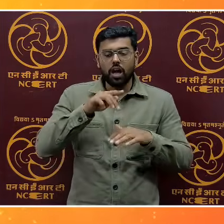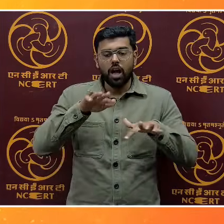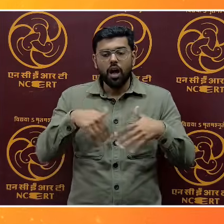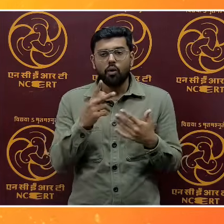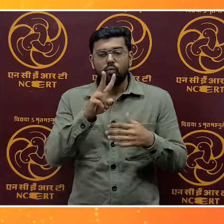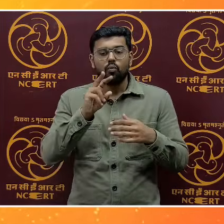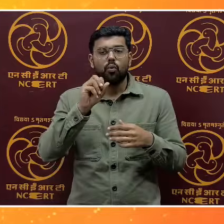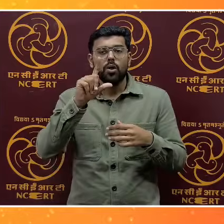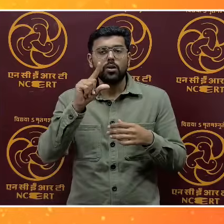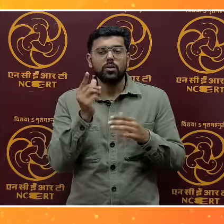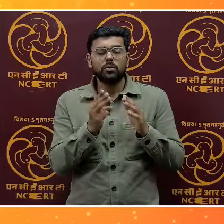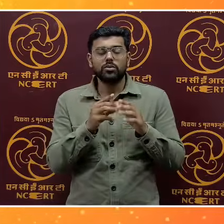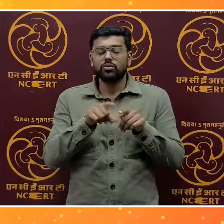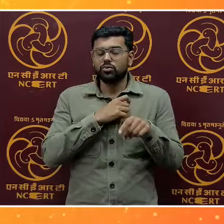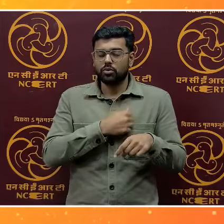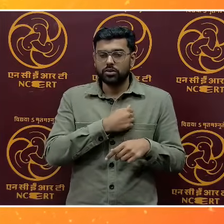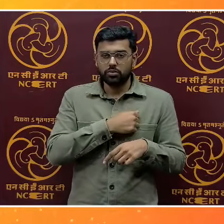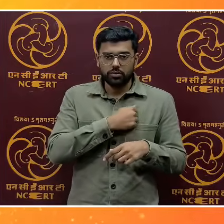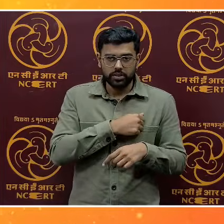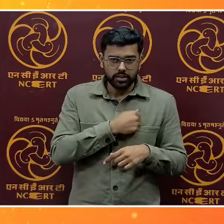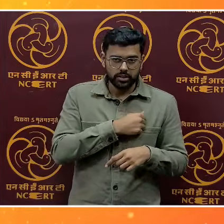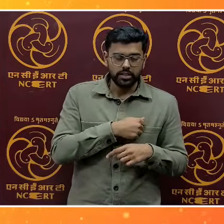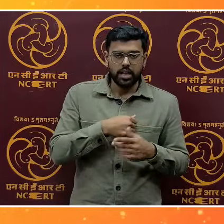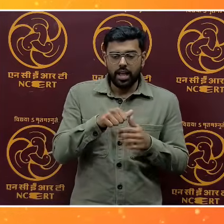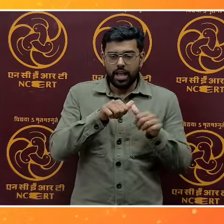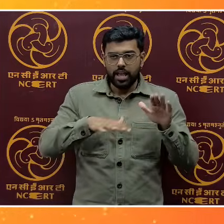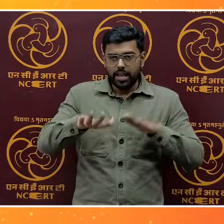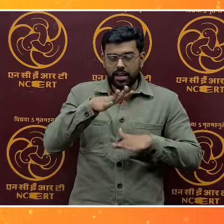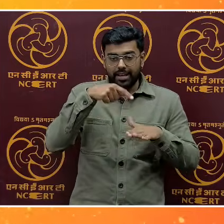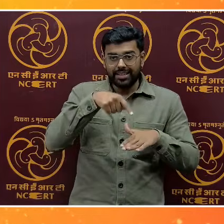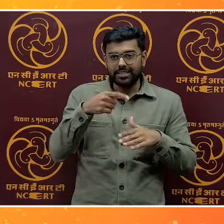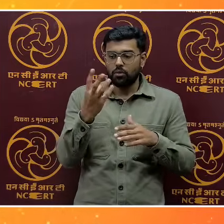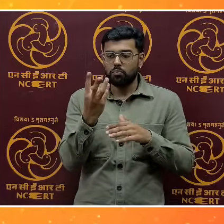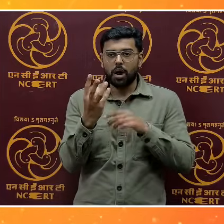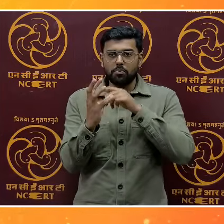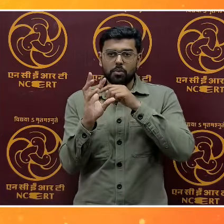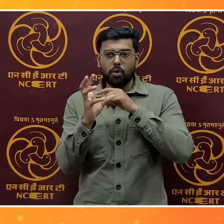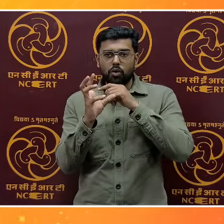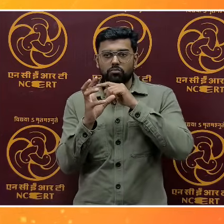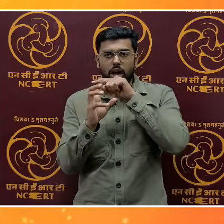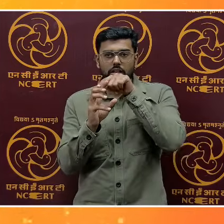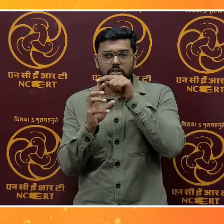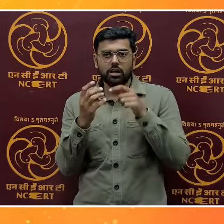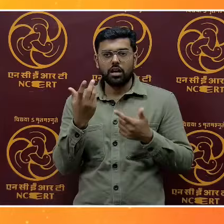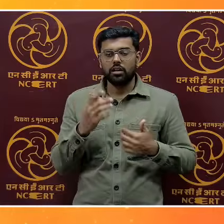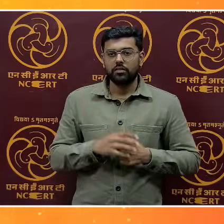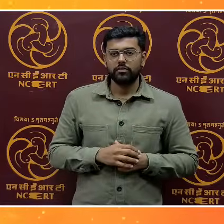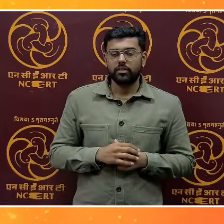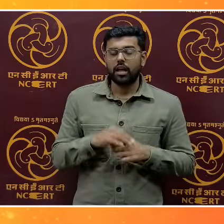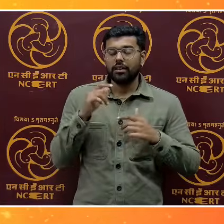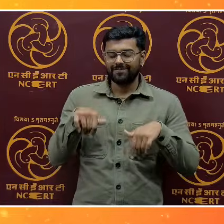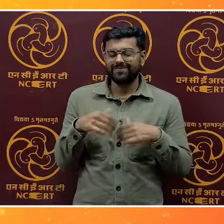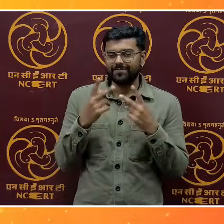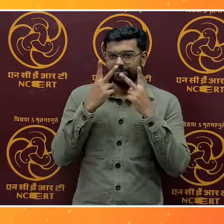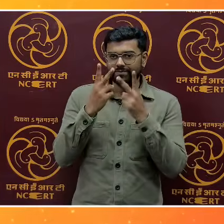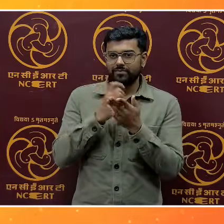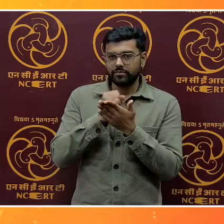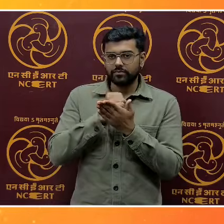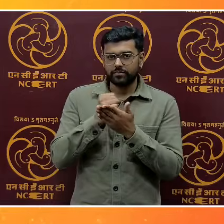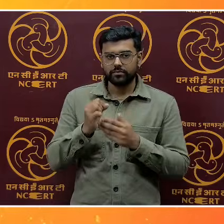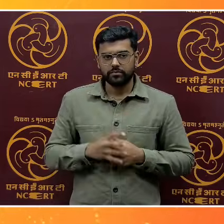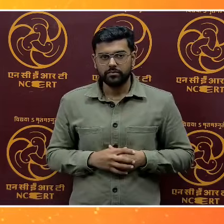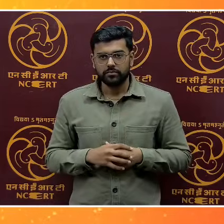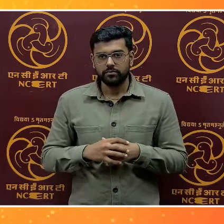of surface area of a sphere. Let's perform an activity here. As you can see here, we have